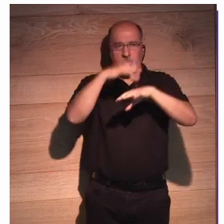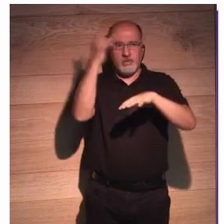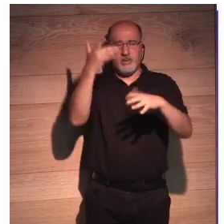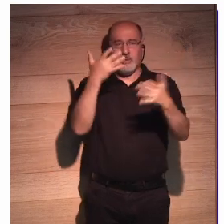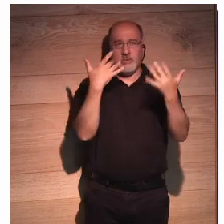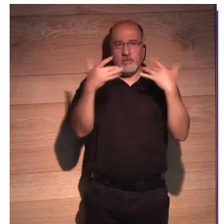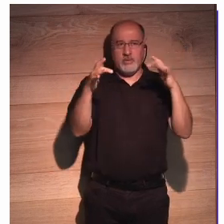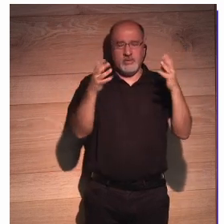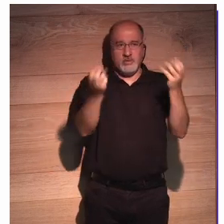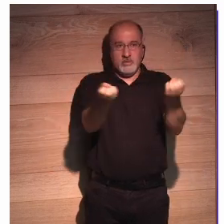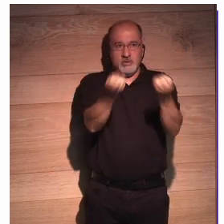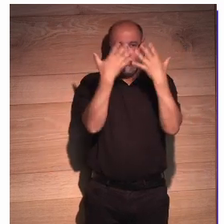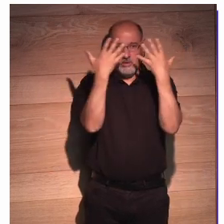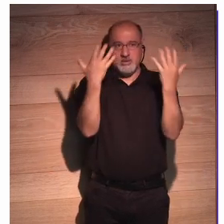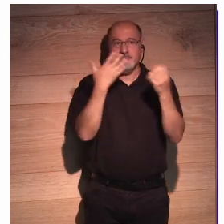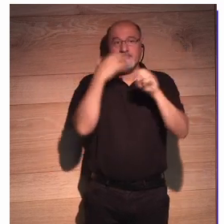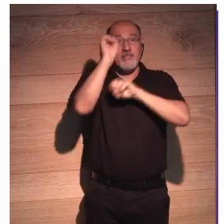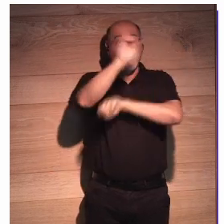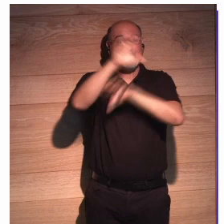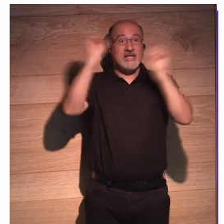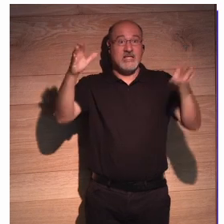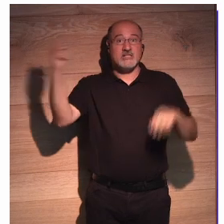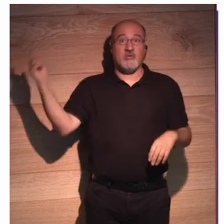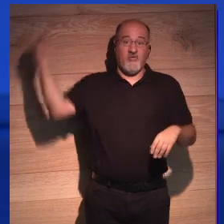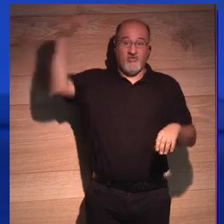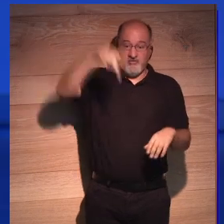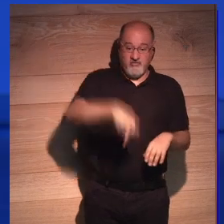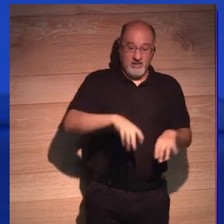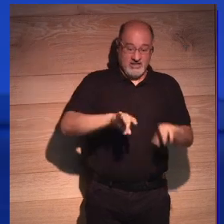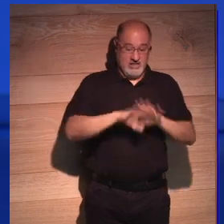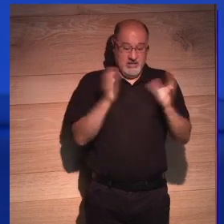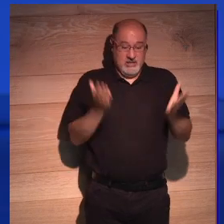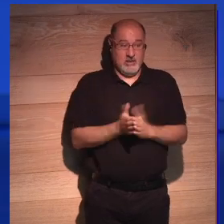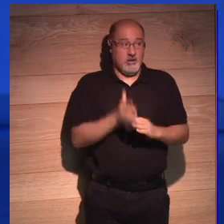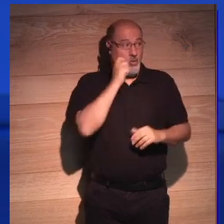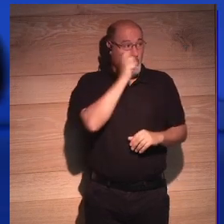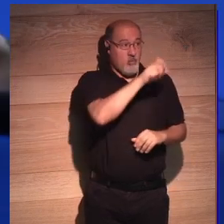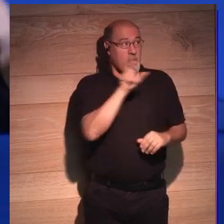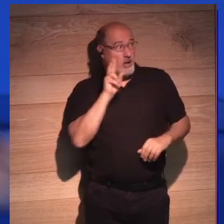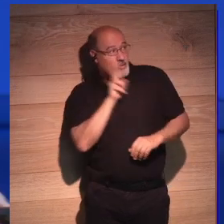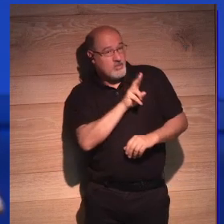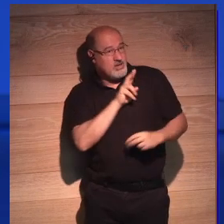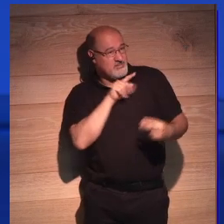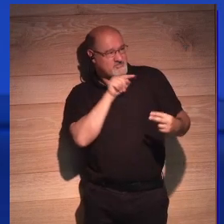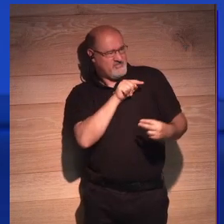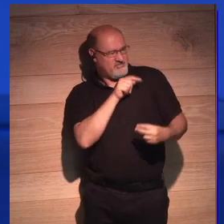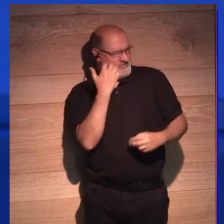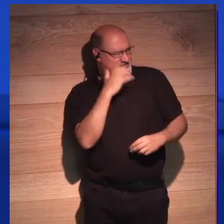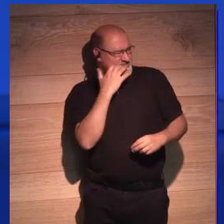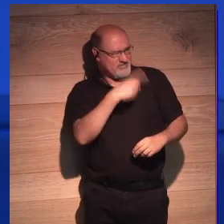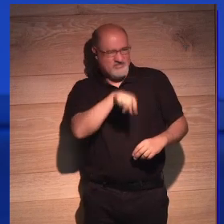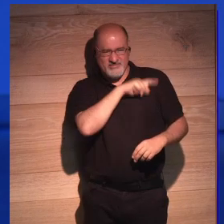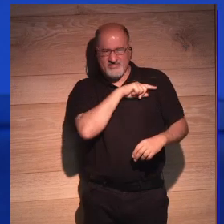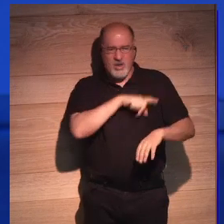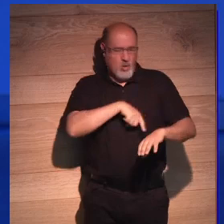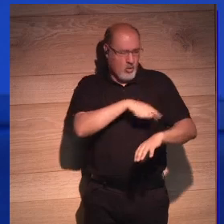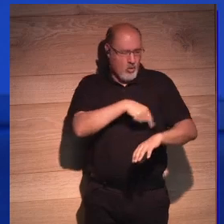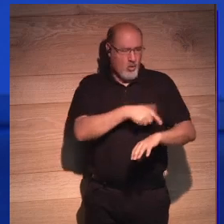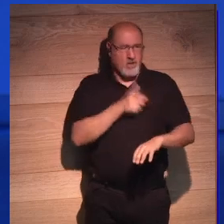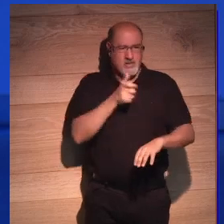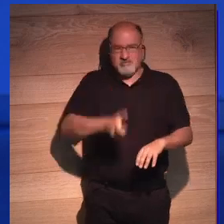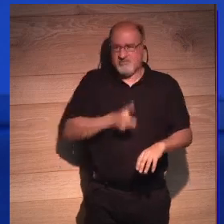coming to Earth and you were looking at humans, you'd probably think that's really weird that we're spending so much time looking at them. And